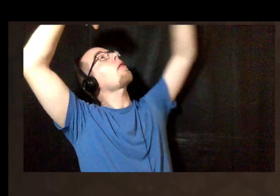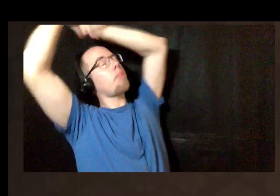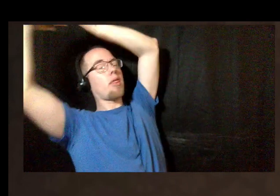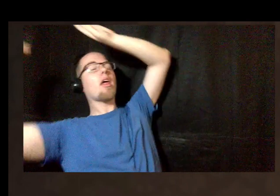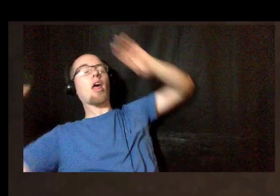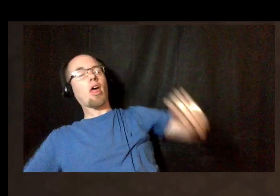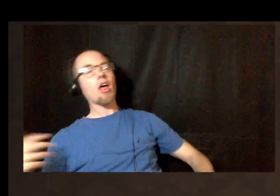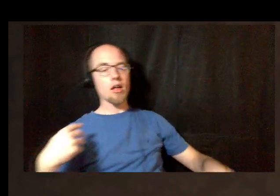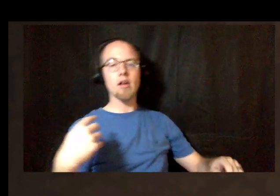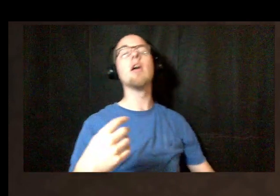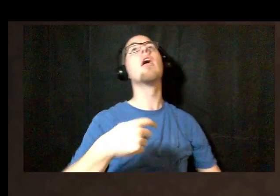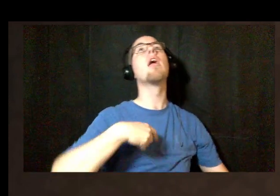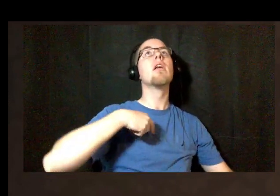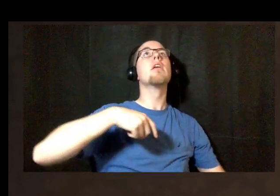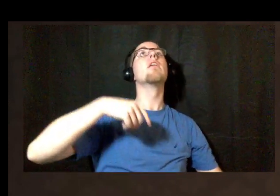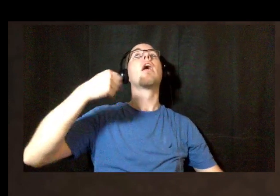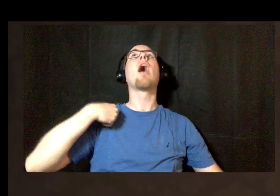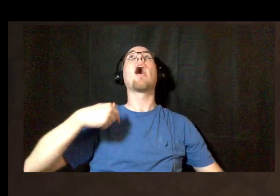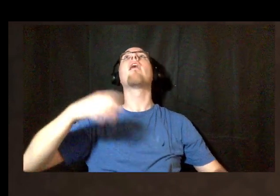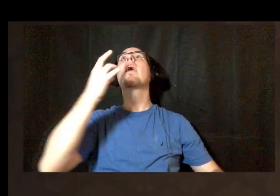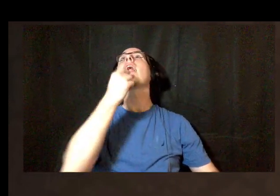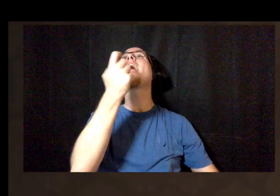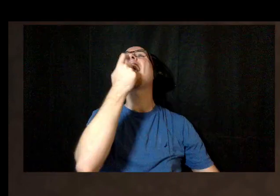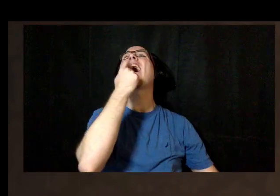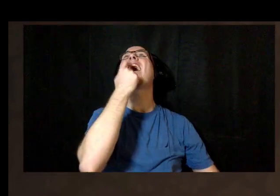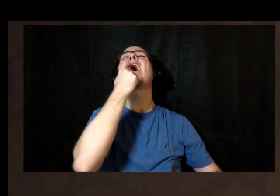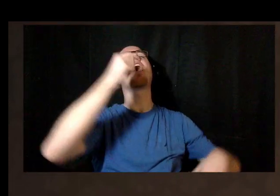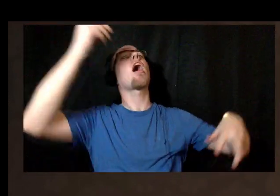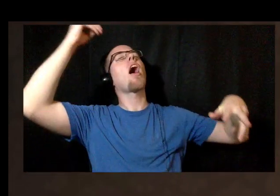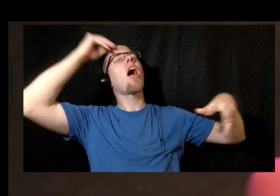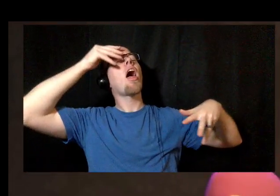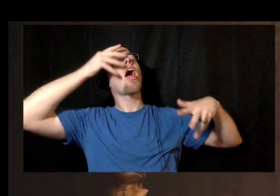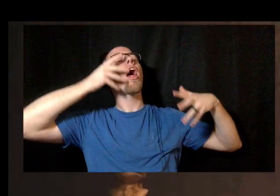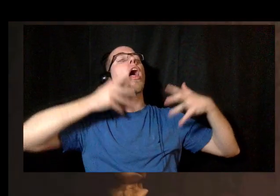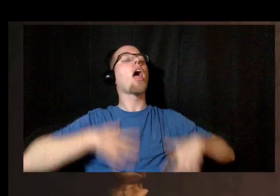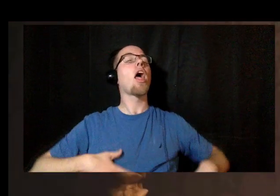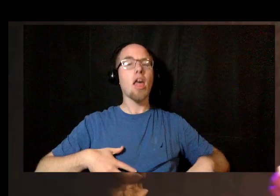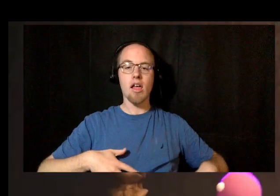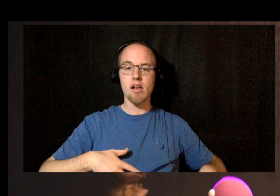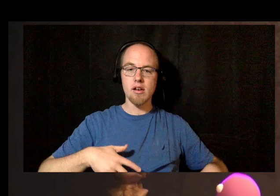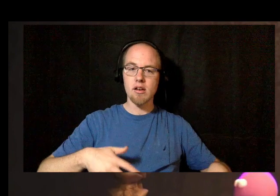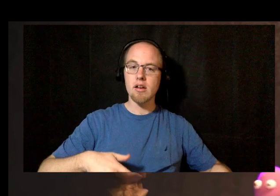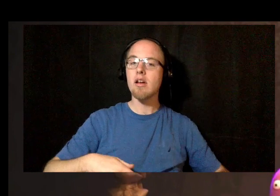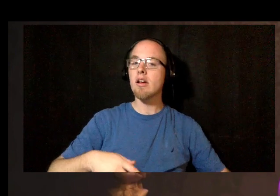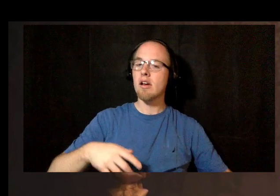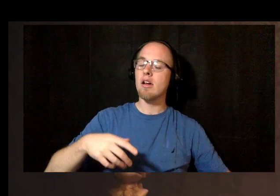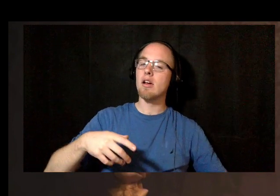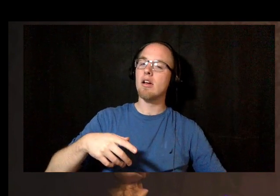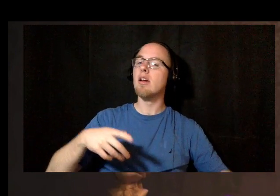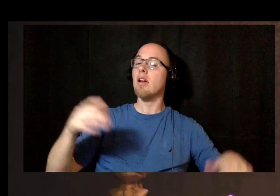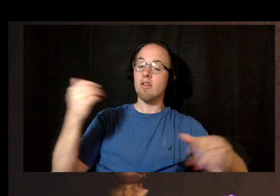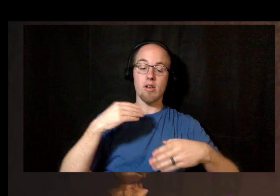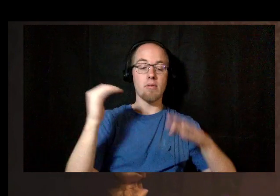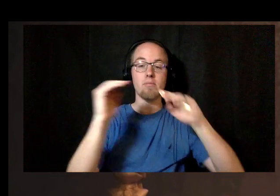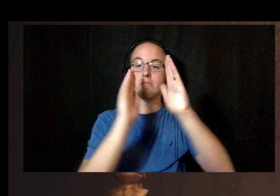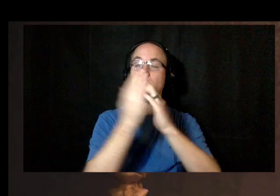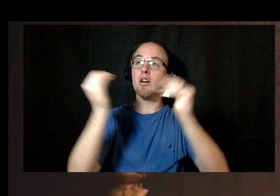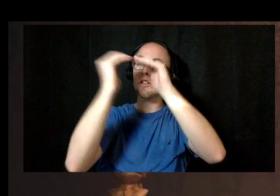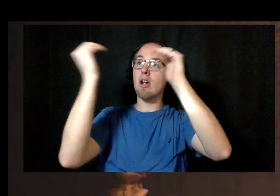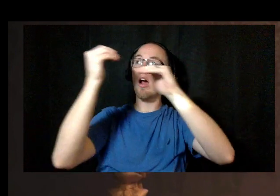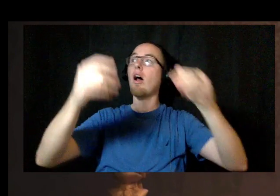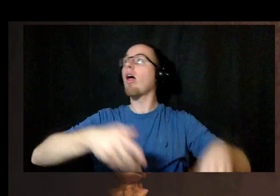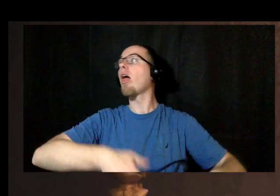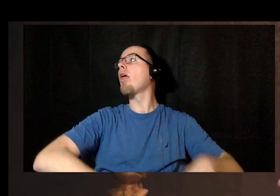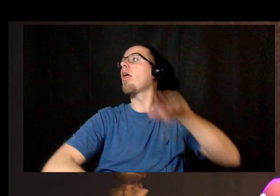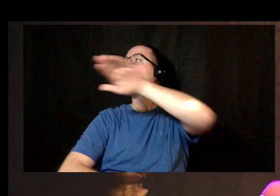on my back getting showered in broken glass as the bookshelf turned end over end and just went thonk right through a freshly painted wall at the bottom of